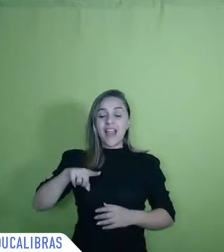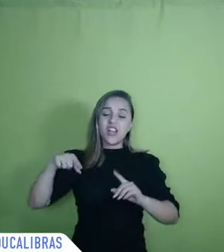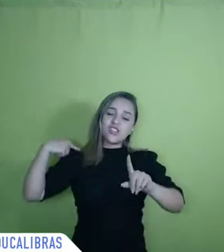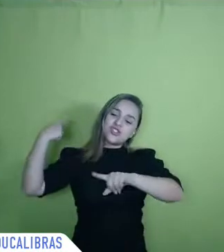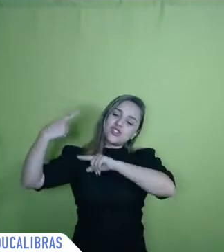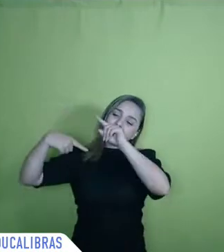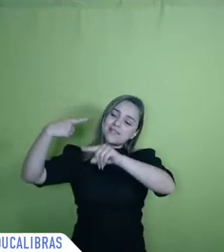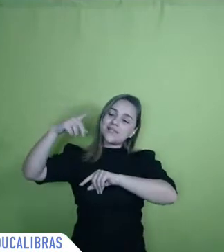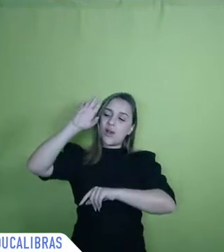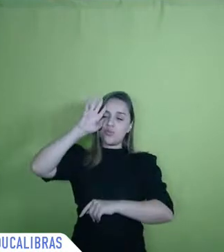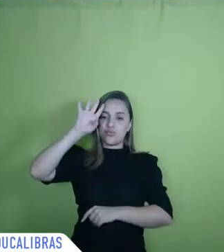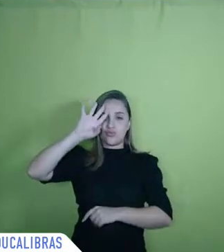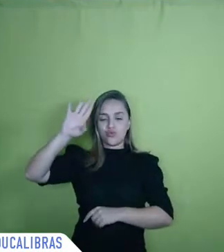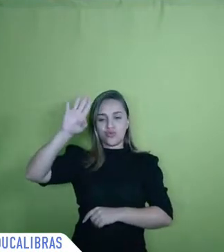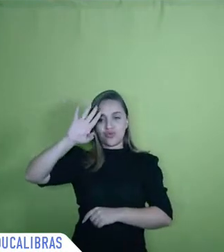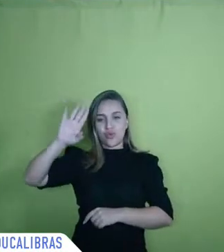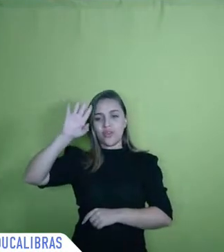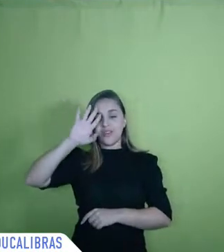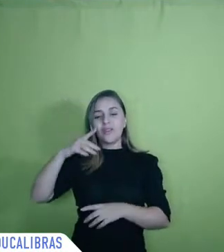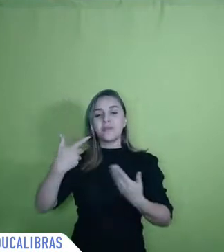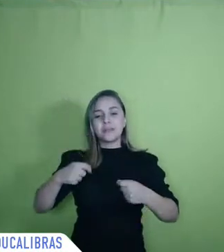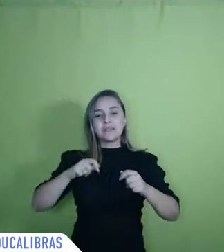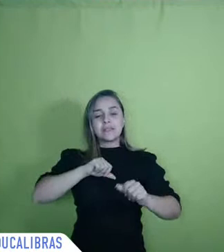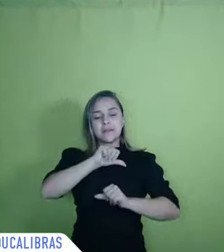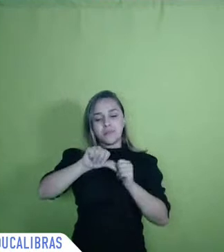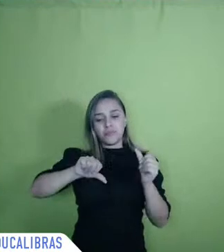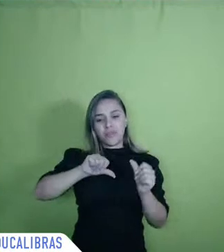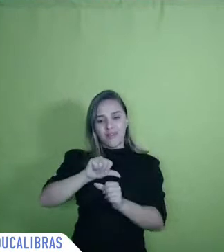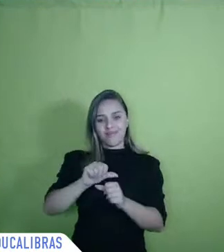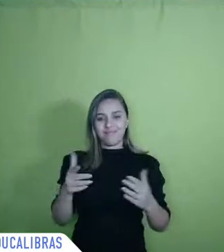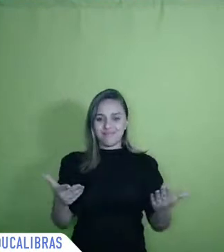people, which is the society.